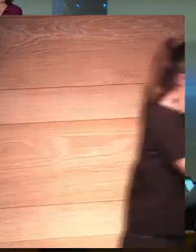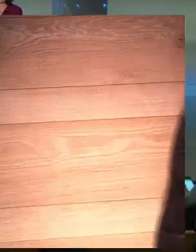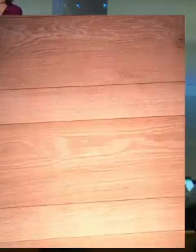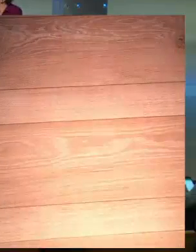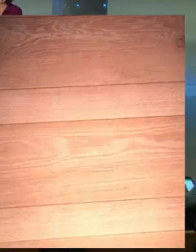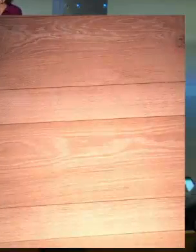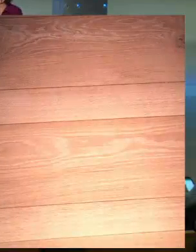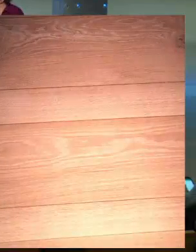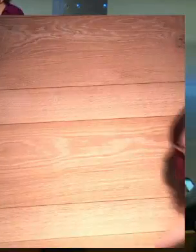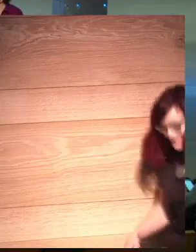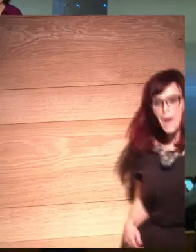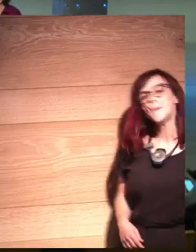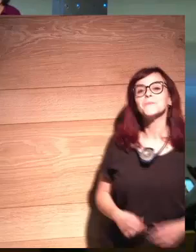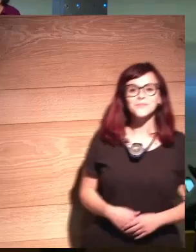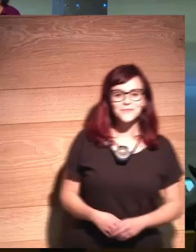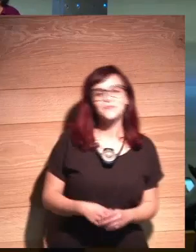project.